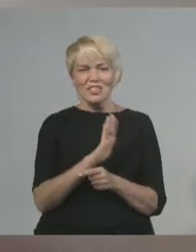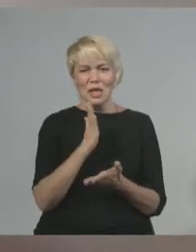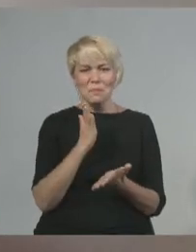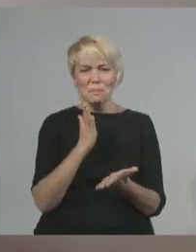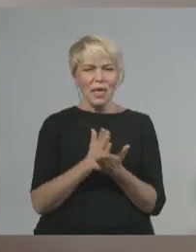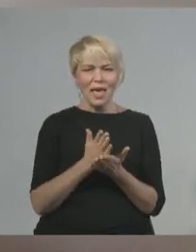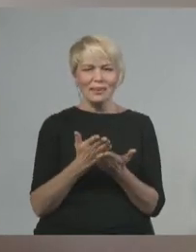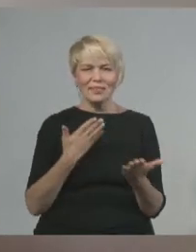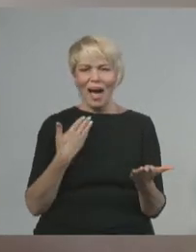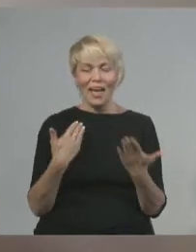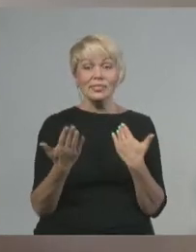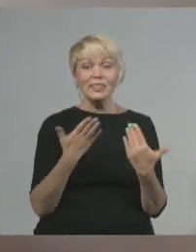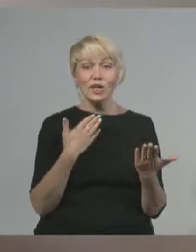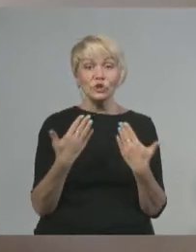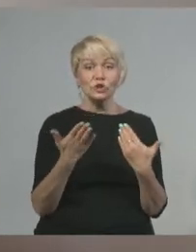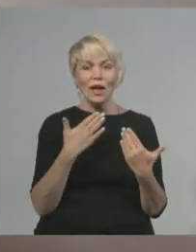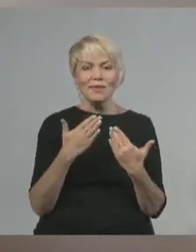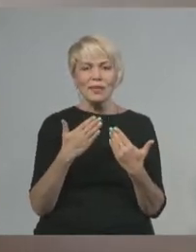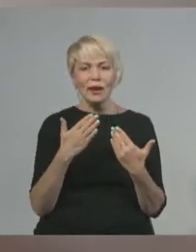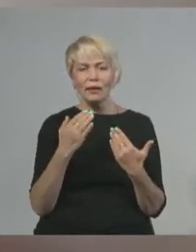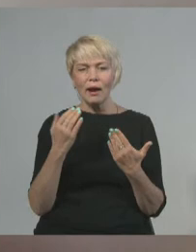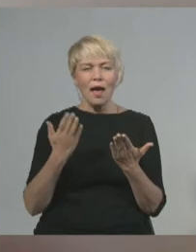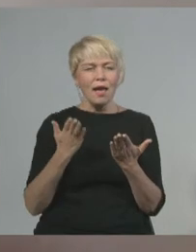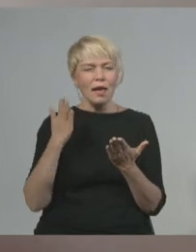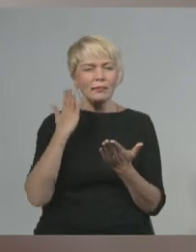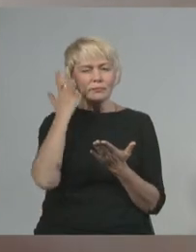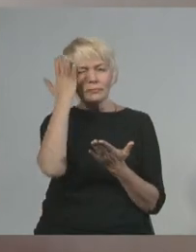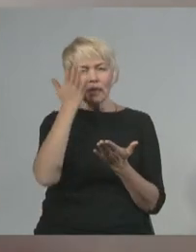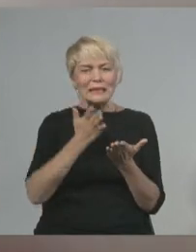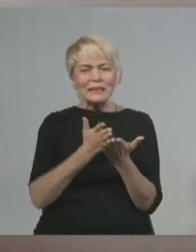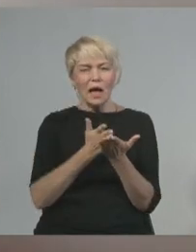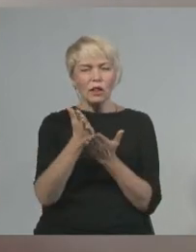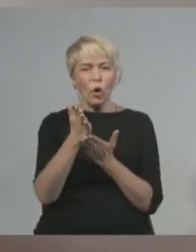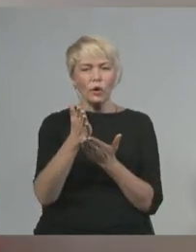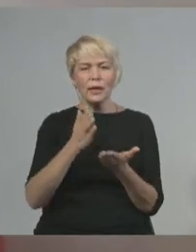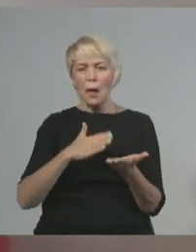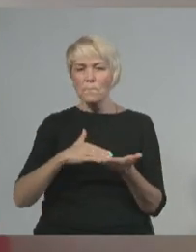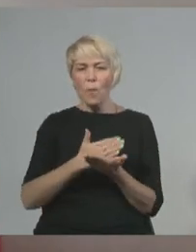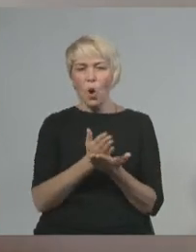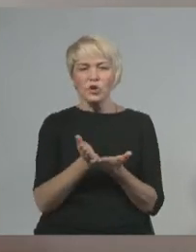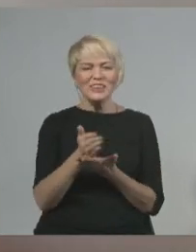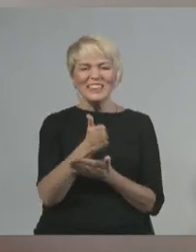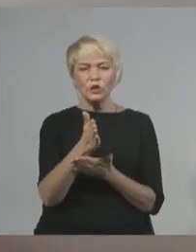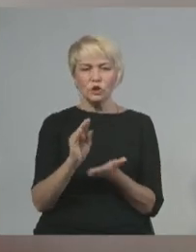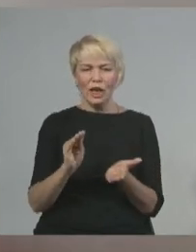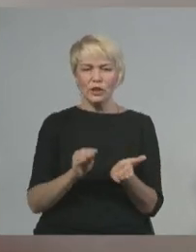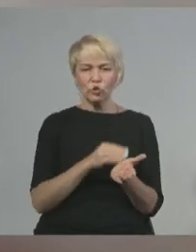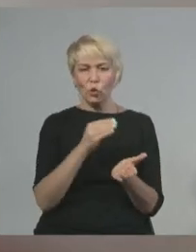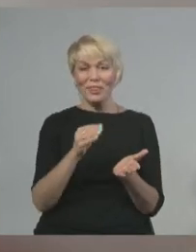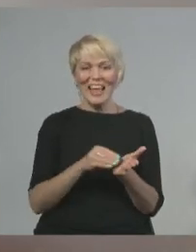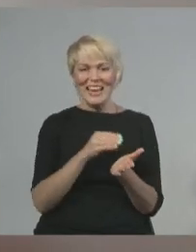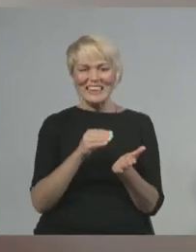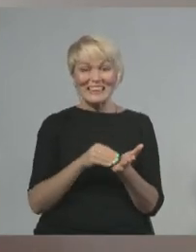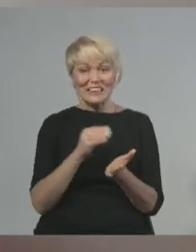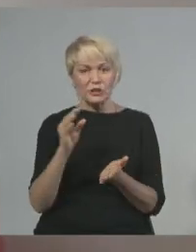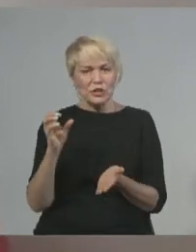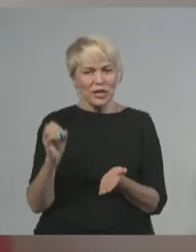it has nothing to do with ideology or ideological or political journalism